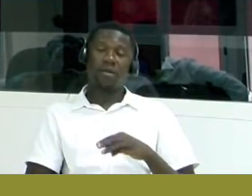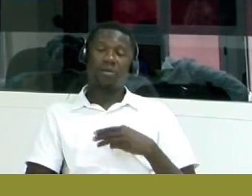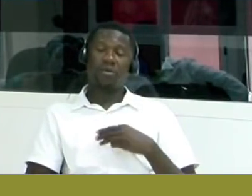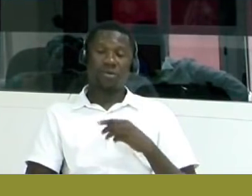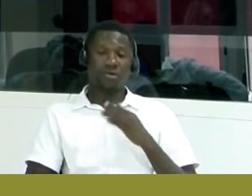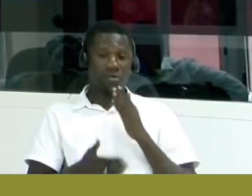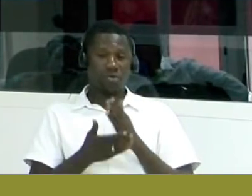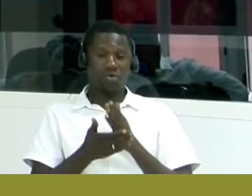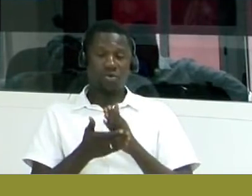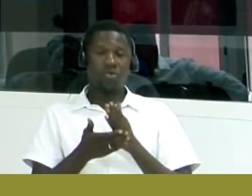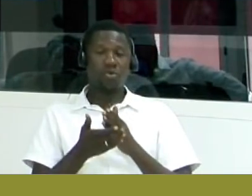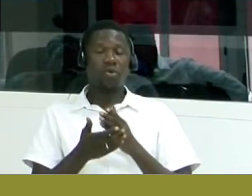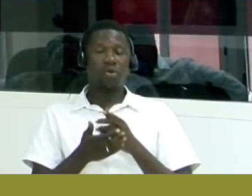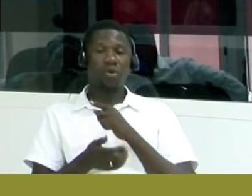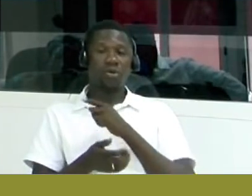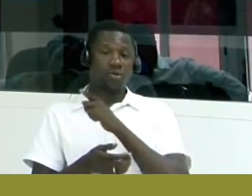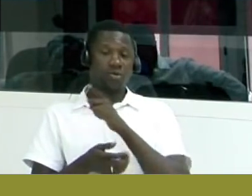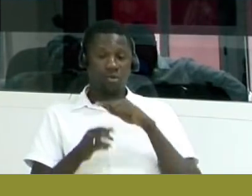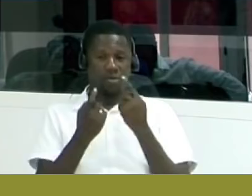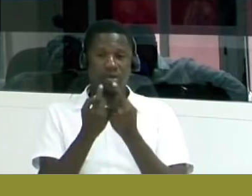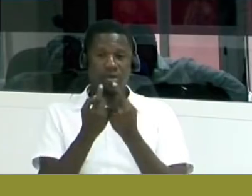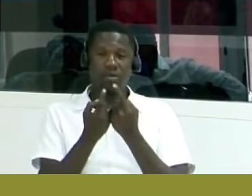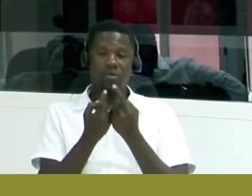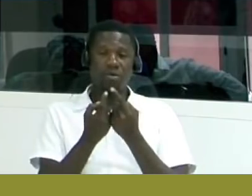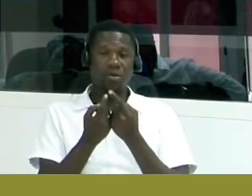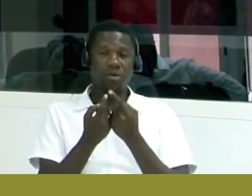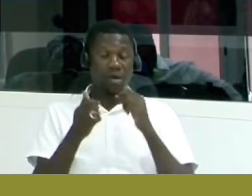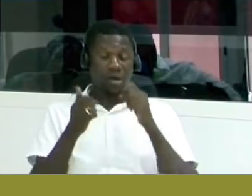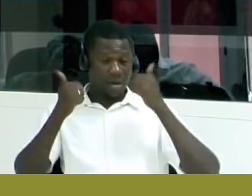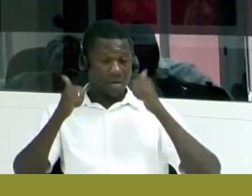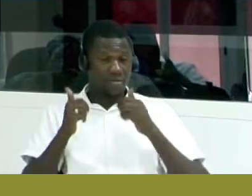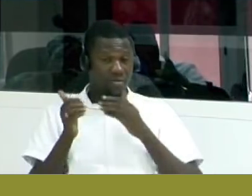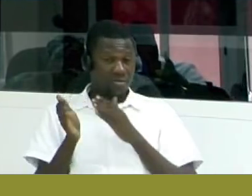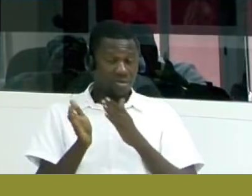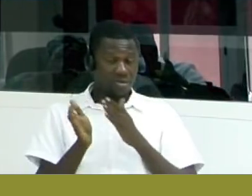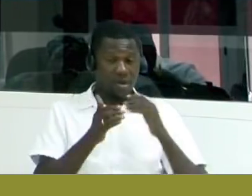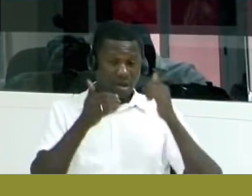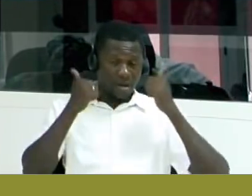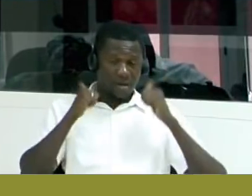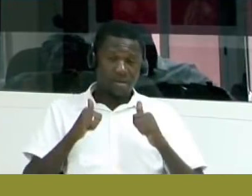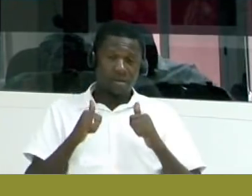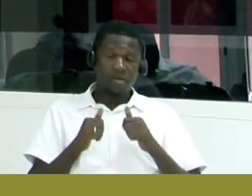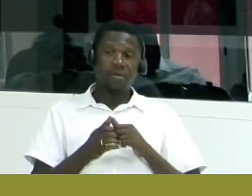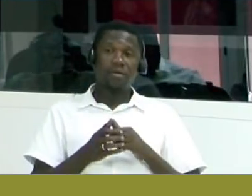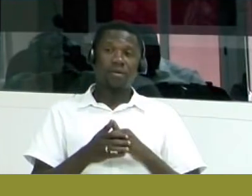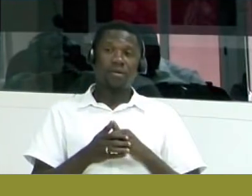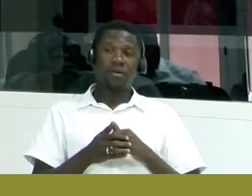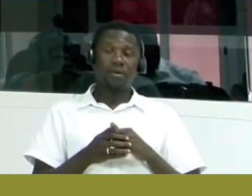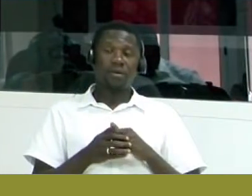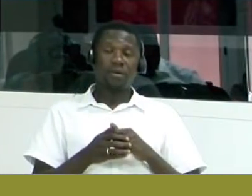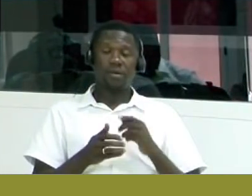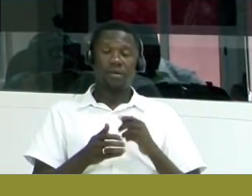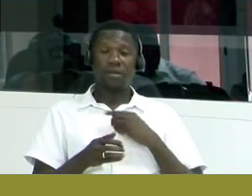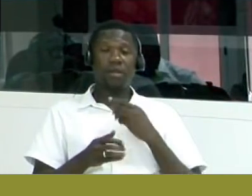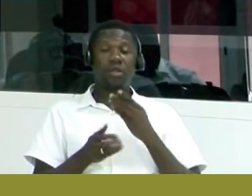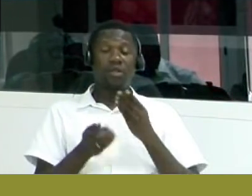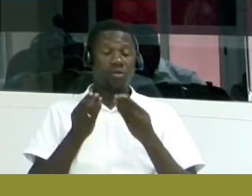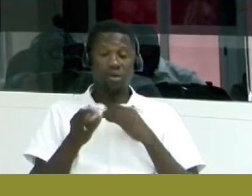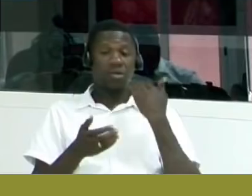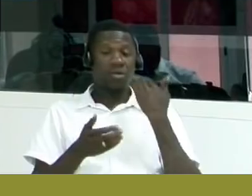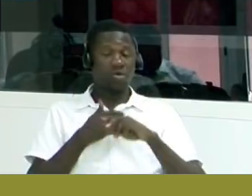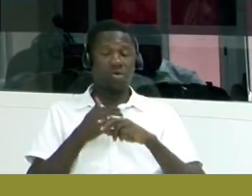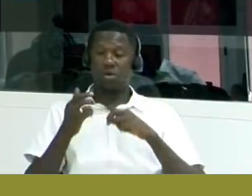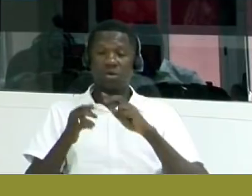quite obvious that something was brewing. There was gross discontent by the